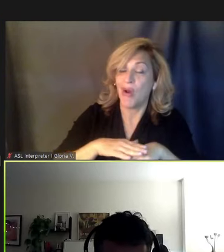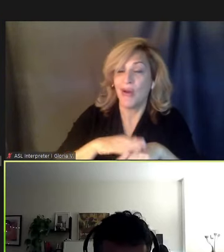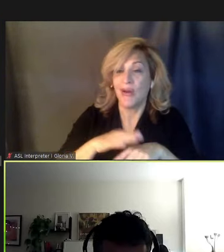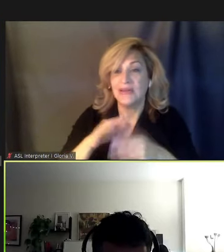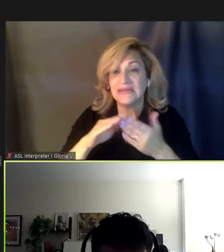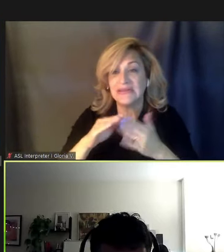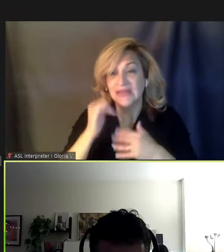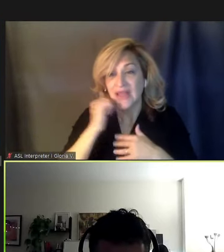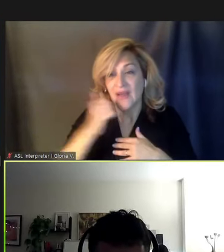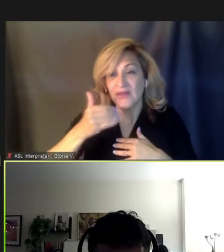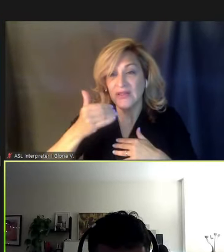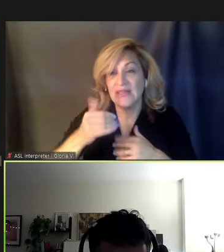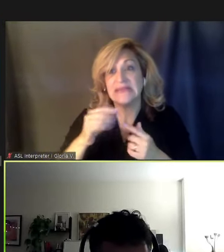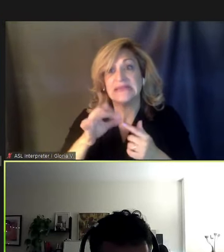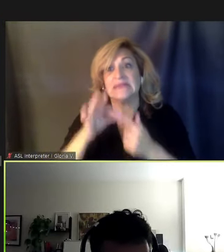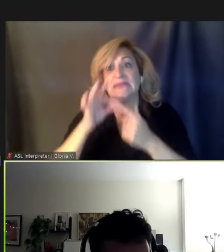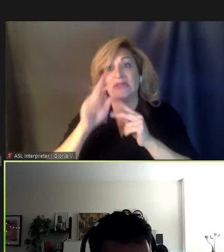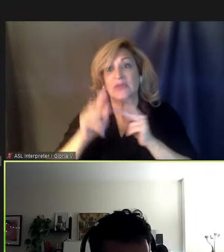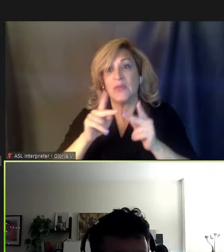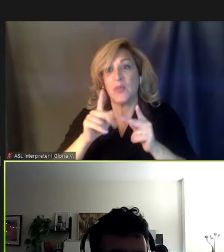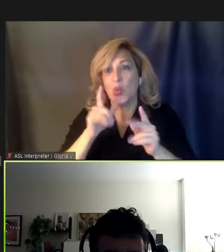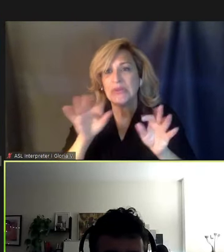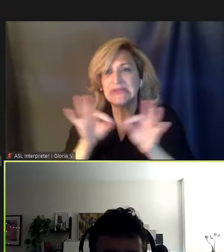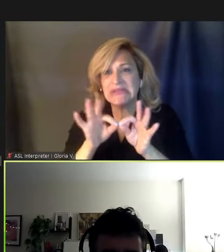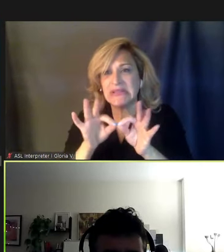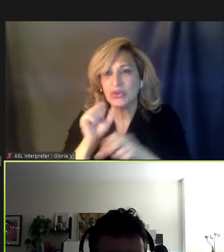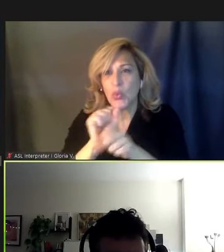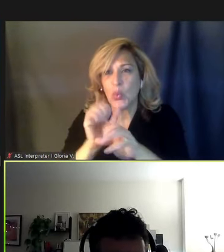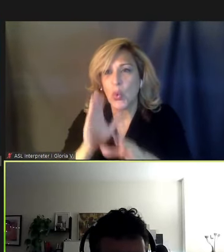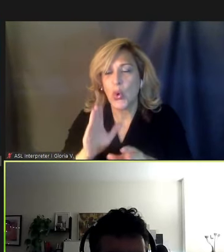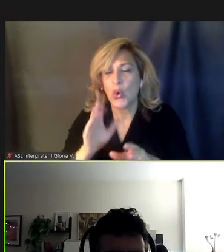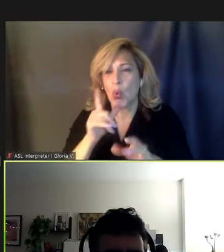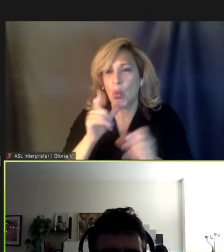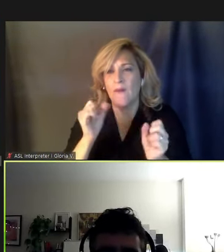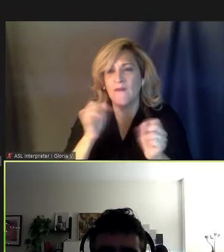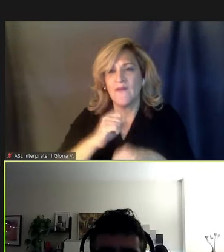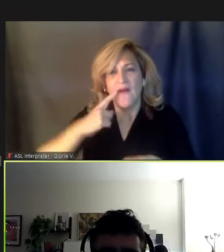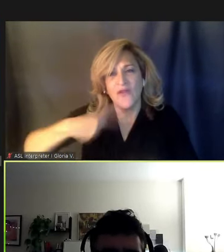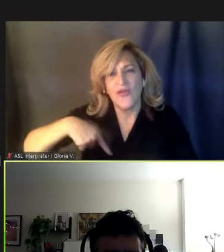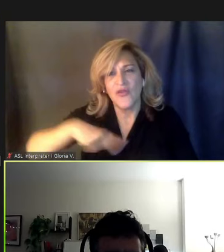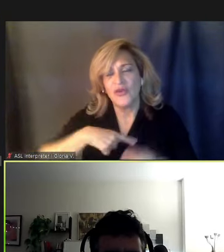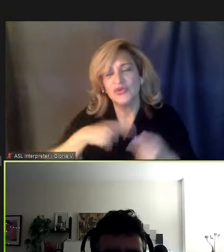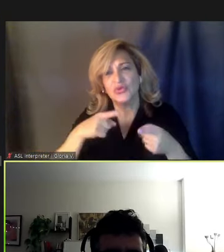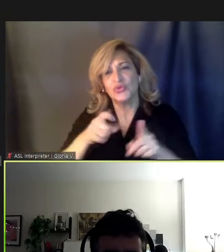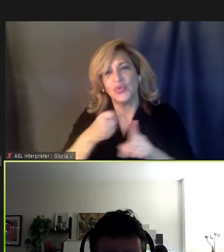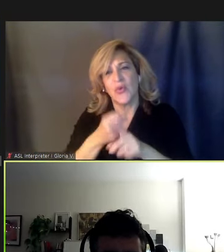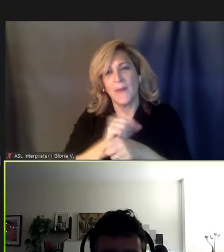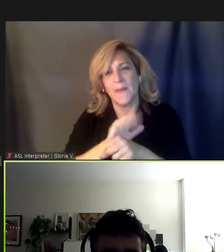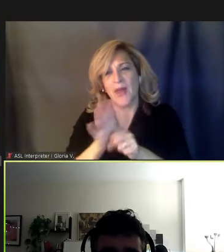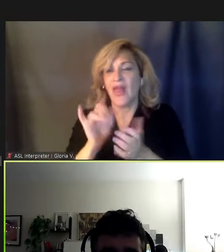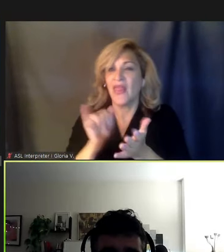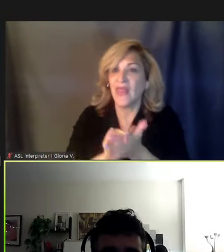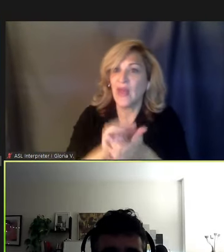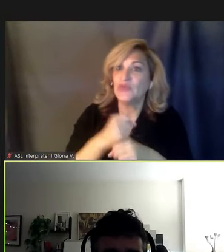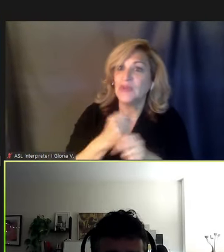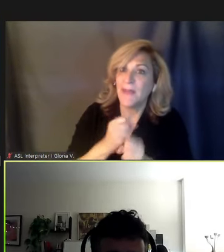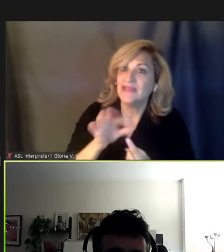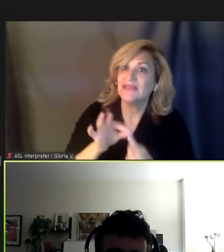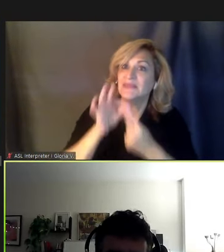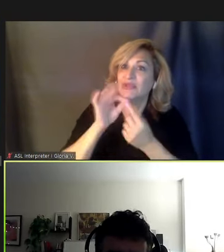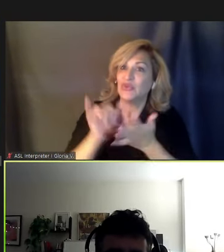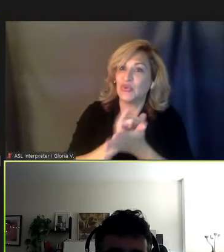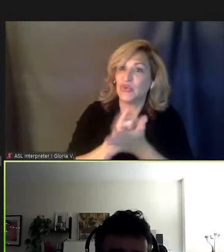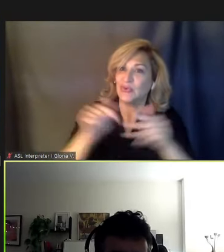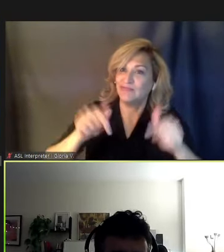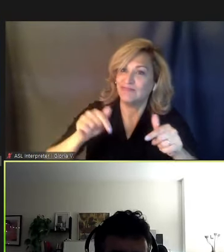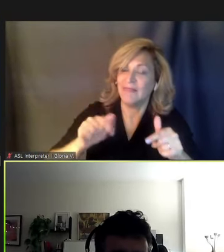this pandemic. The subway is what makes New York so special, and it deserves these capital investments that will help us compete